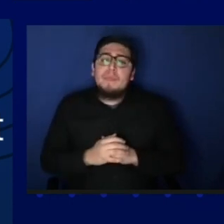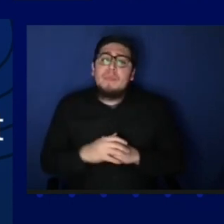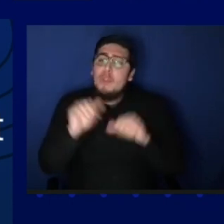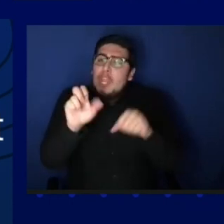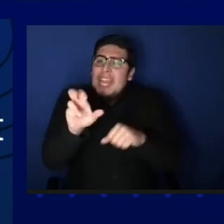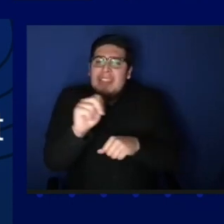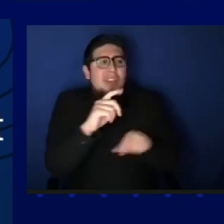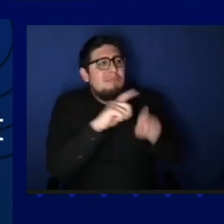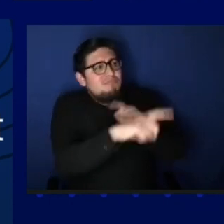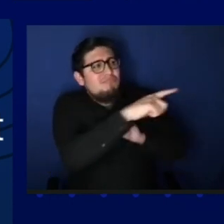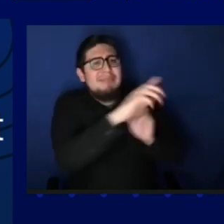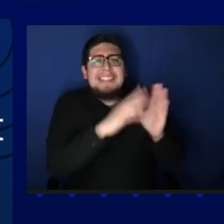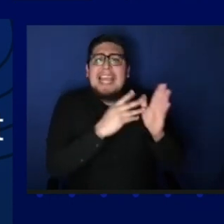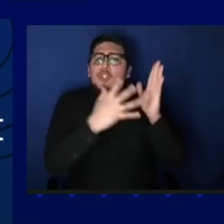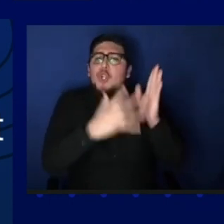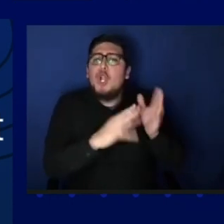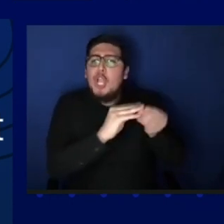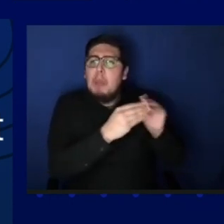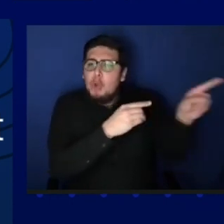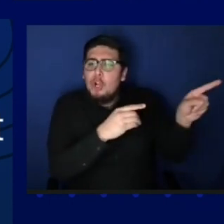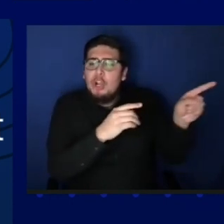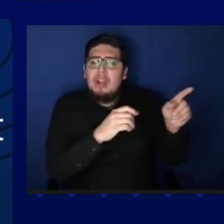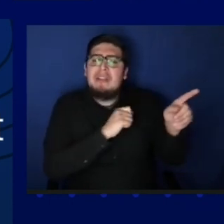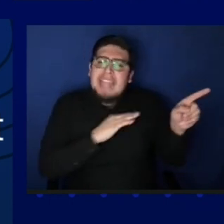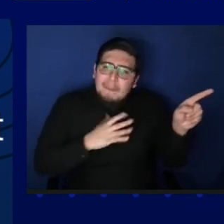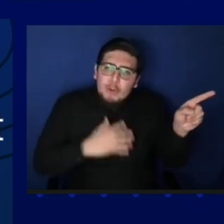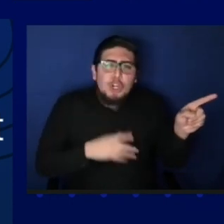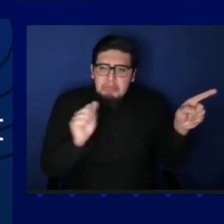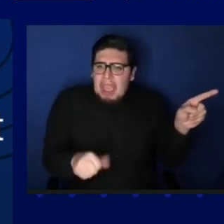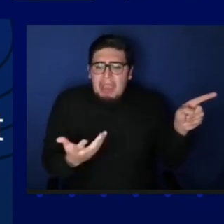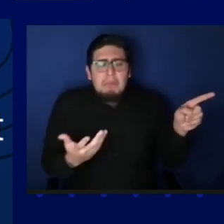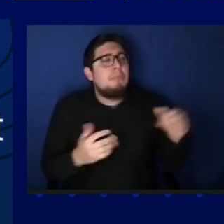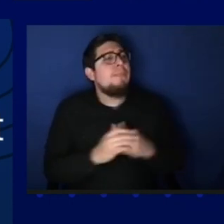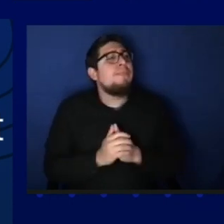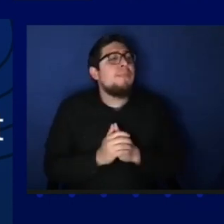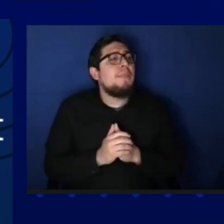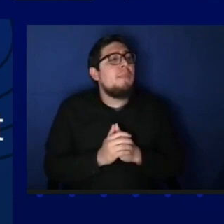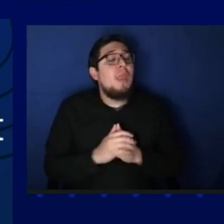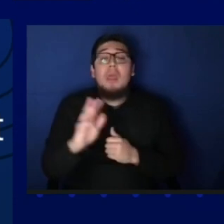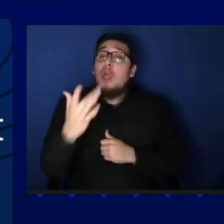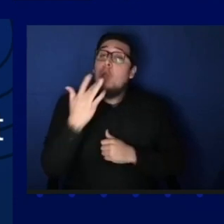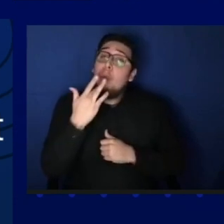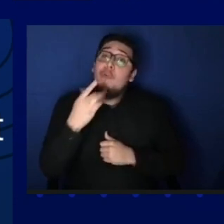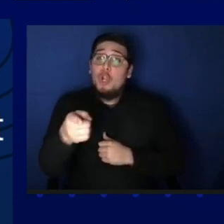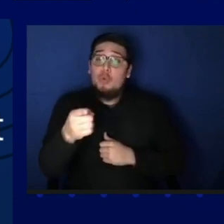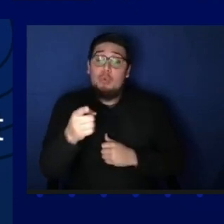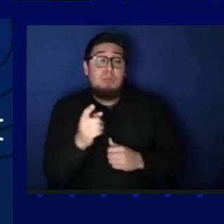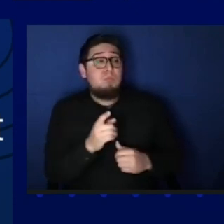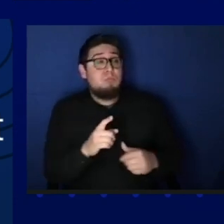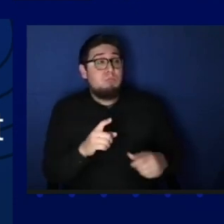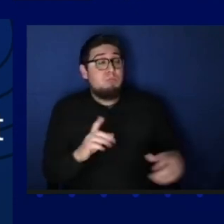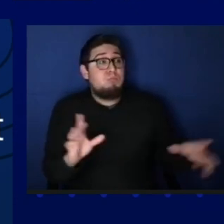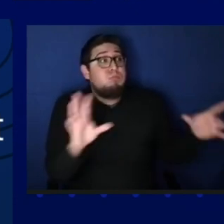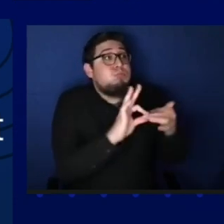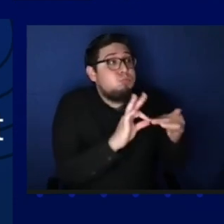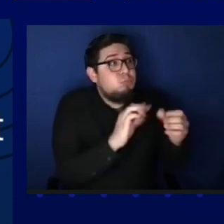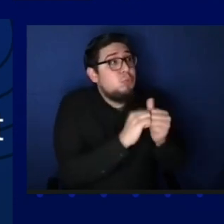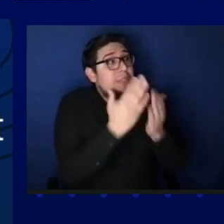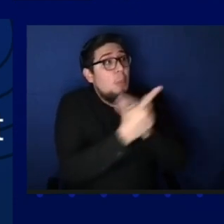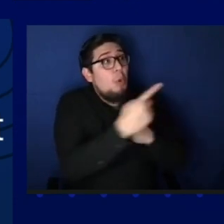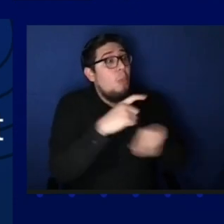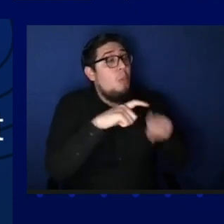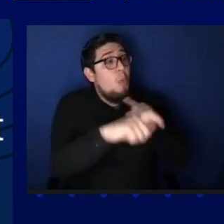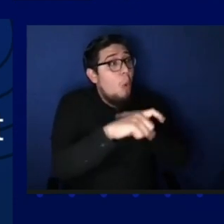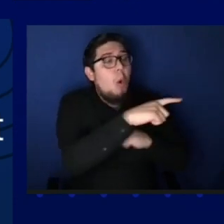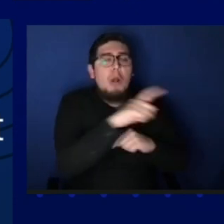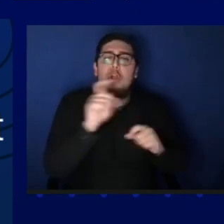Preferably, you want to call and talk to a live person to set up and schedule your meeting. That's preferable than shooting an email off